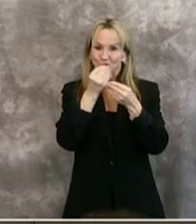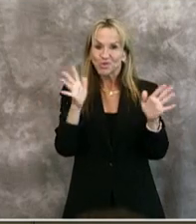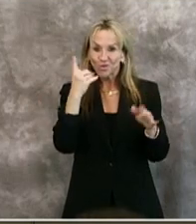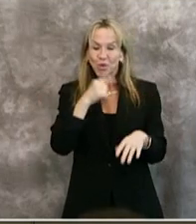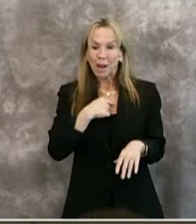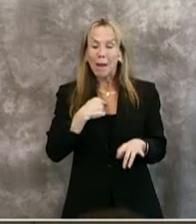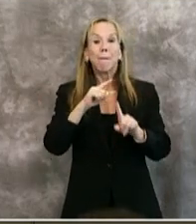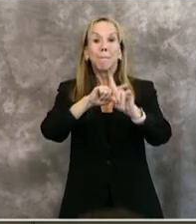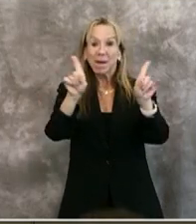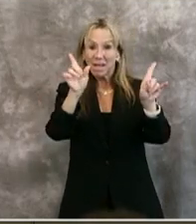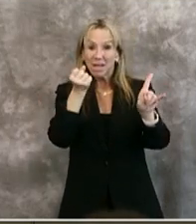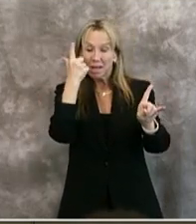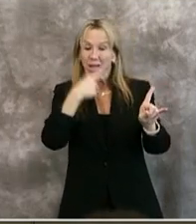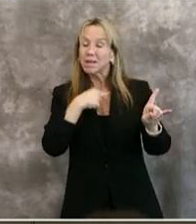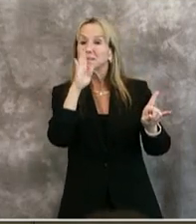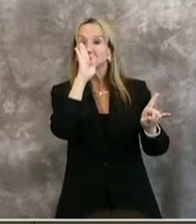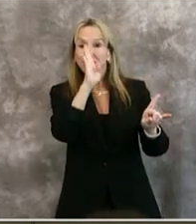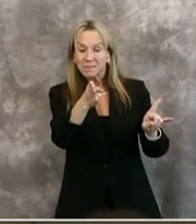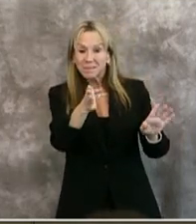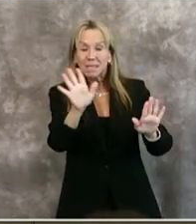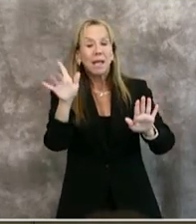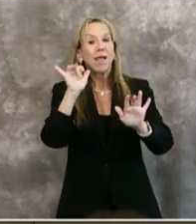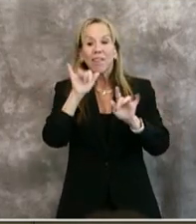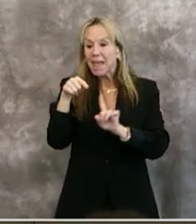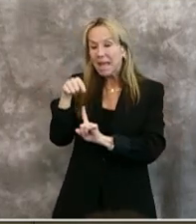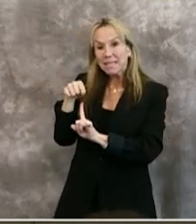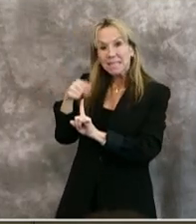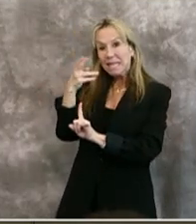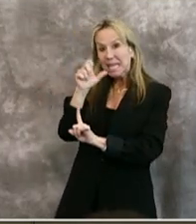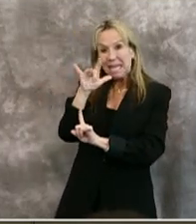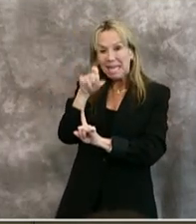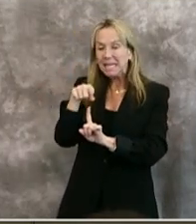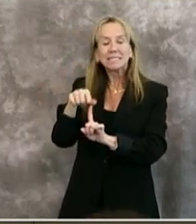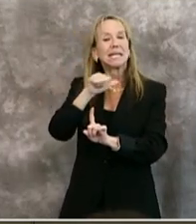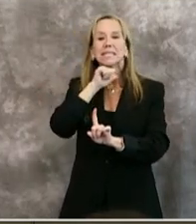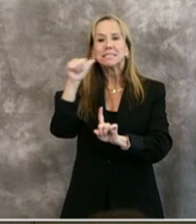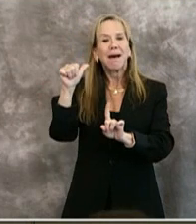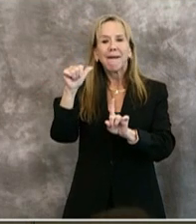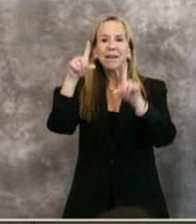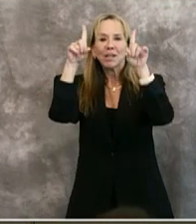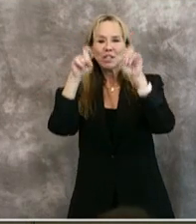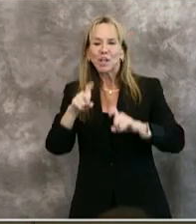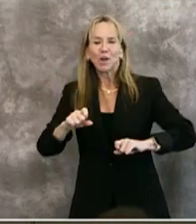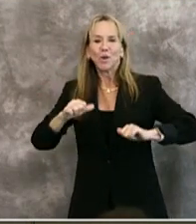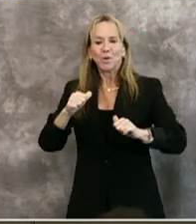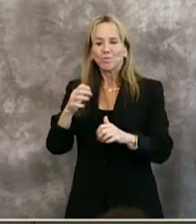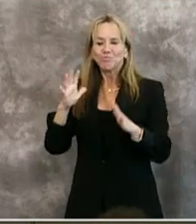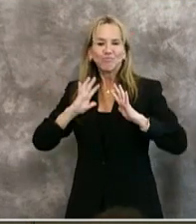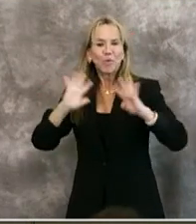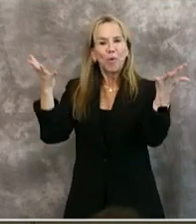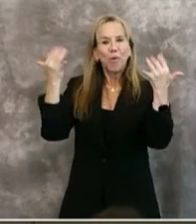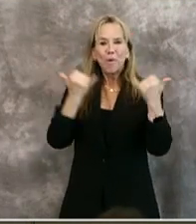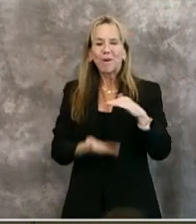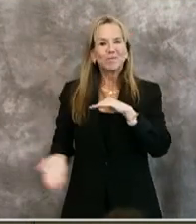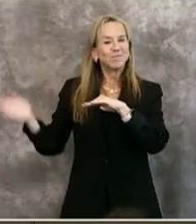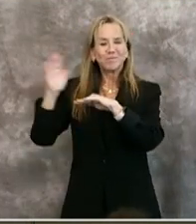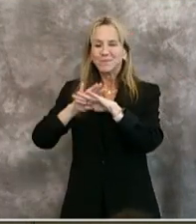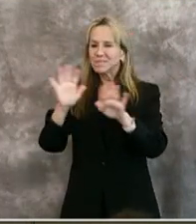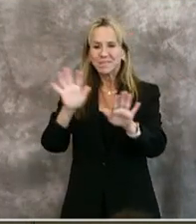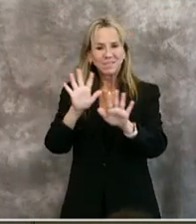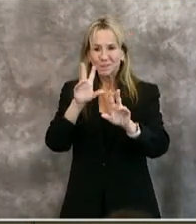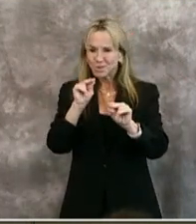real clear and frank that it's not a testing windfall. Before reaching an agreement with